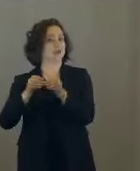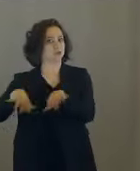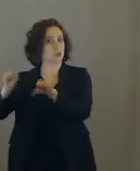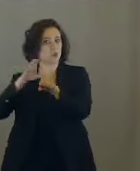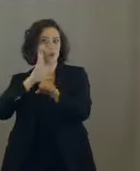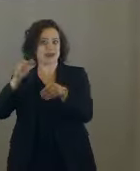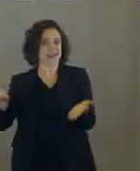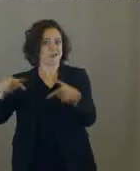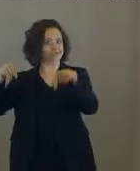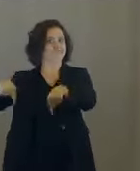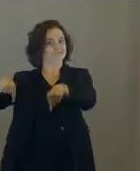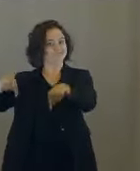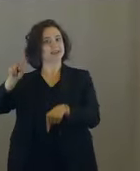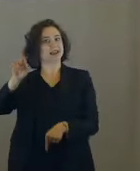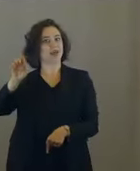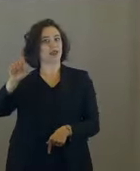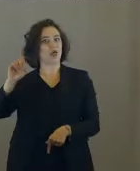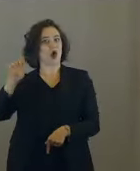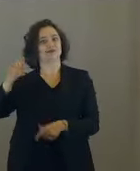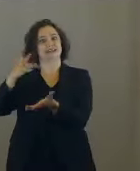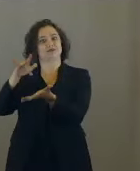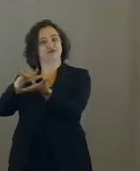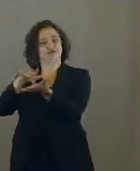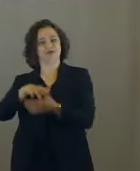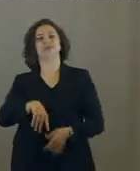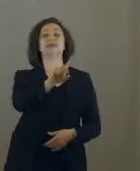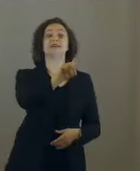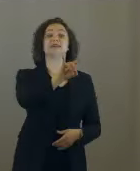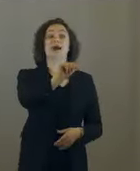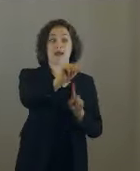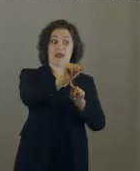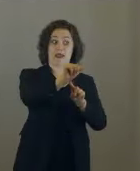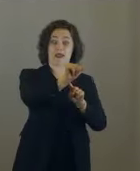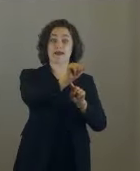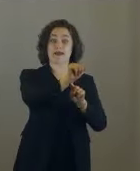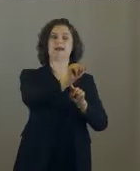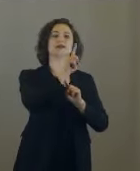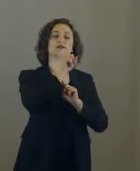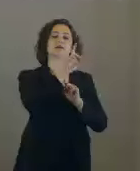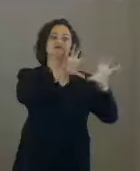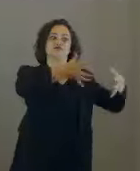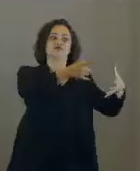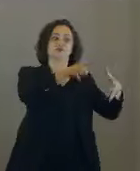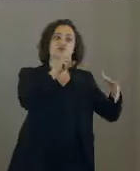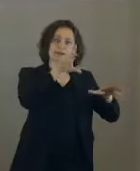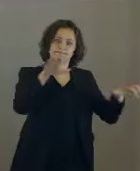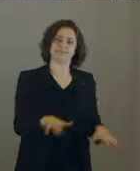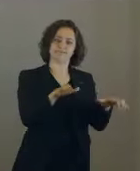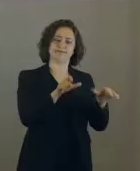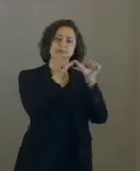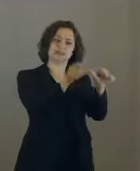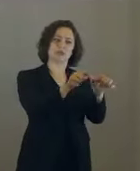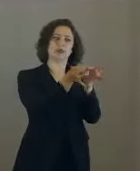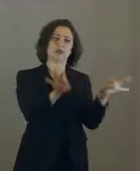Our DIA division, Development, Innovation, and Access division has been very active in terms of continuing on the language